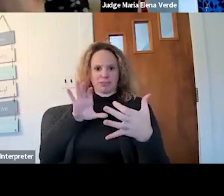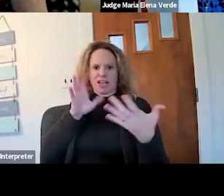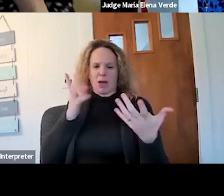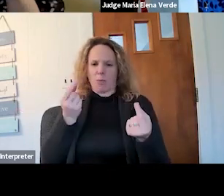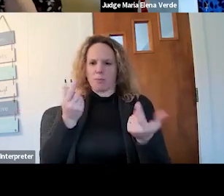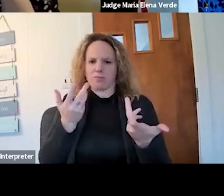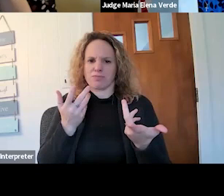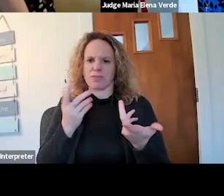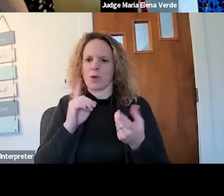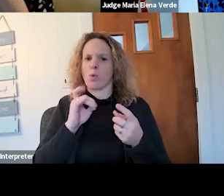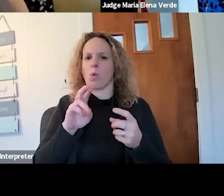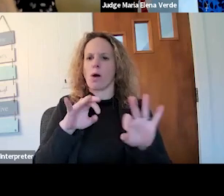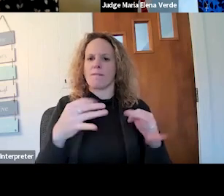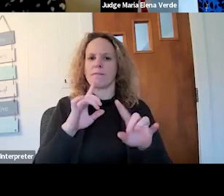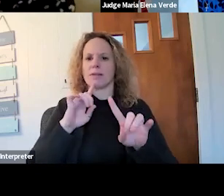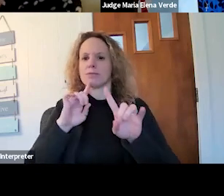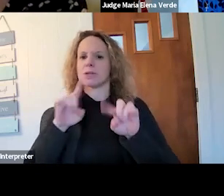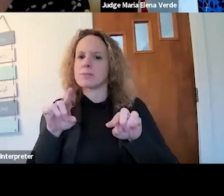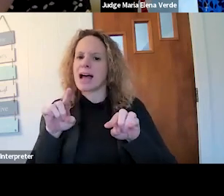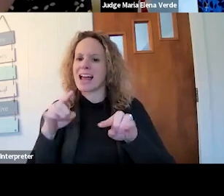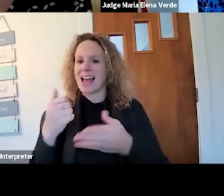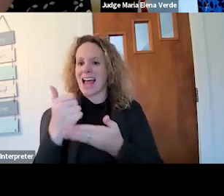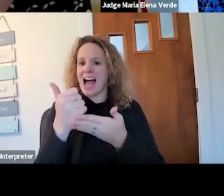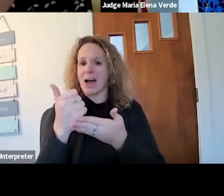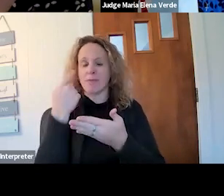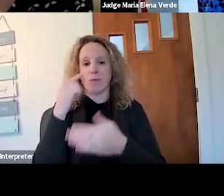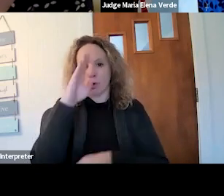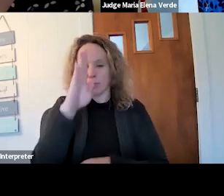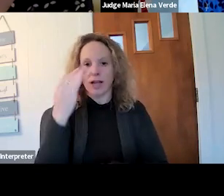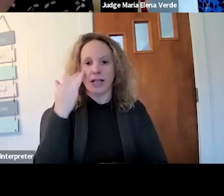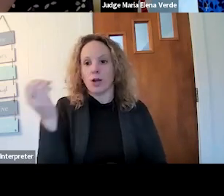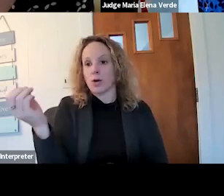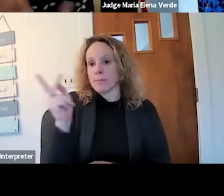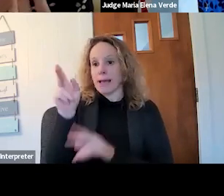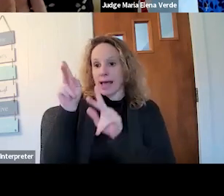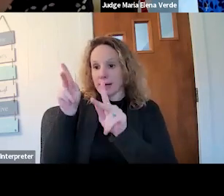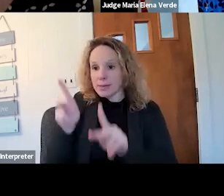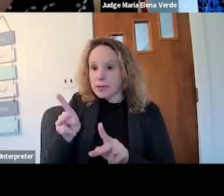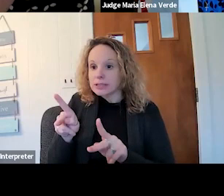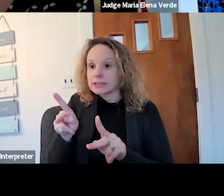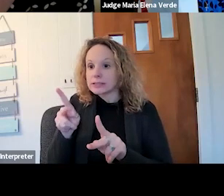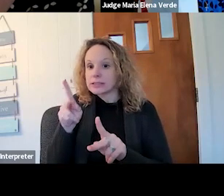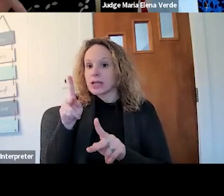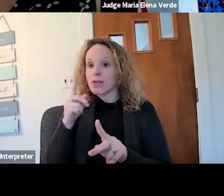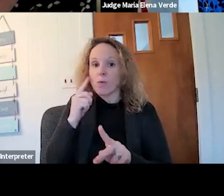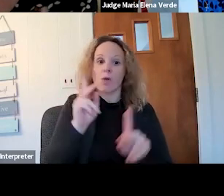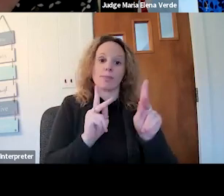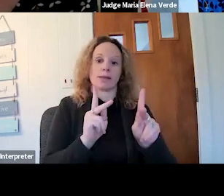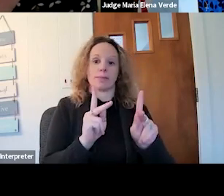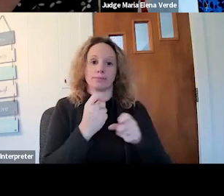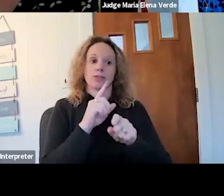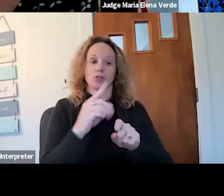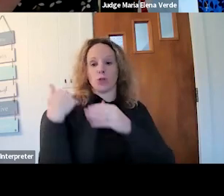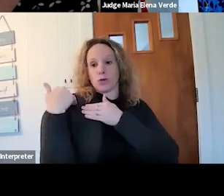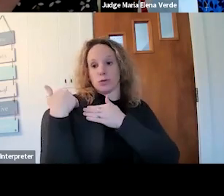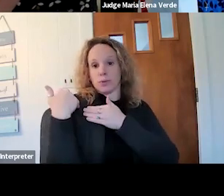are they responding in a way that is helpful for sobriety, like returning that person to others that are helping them be accountable, like